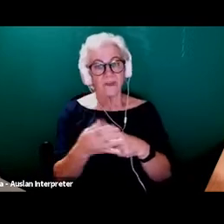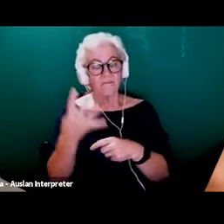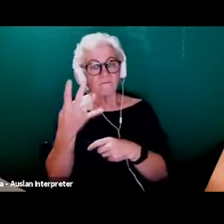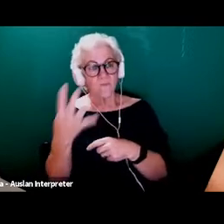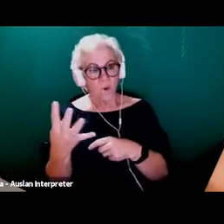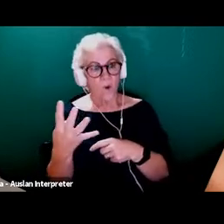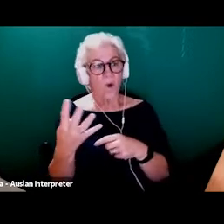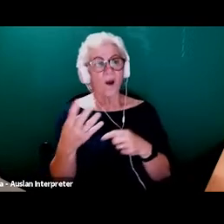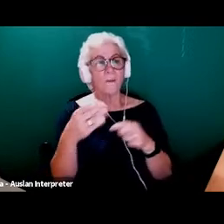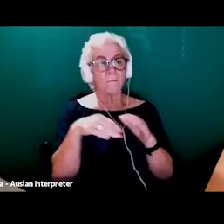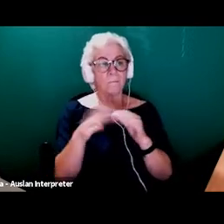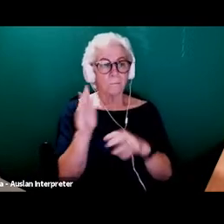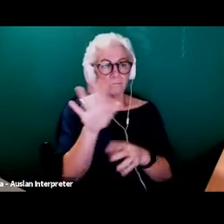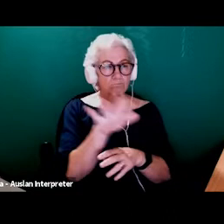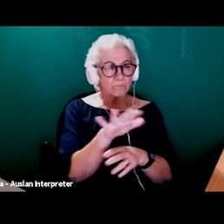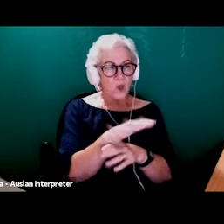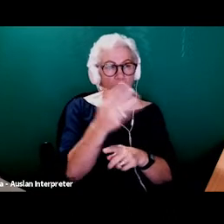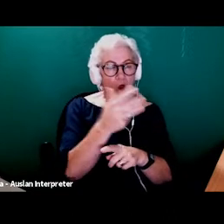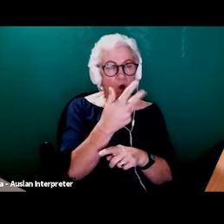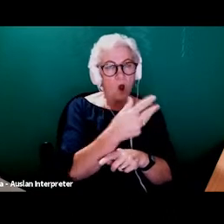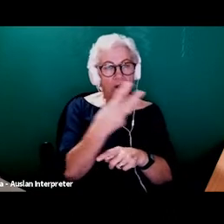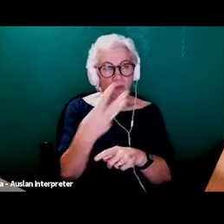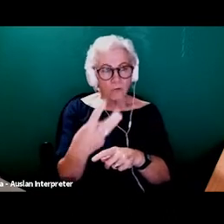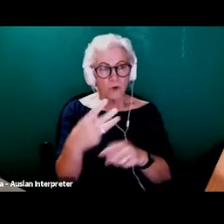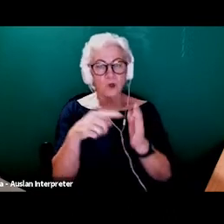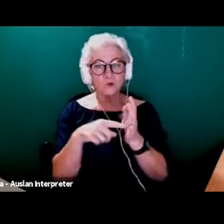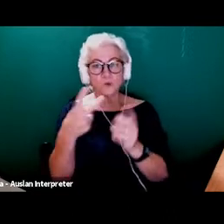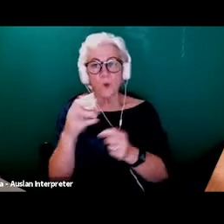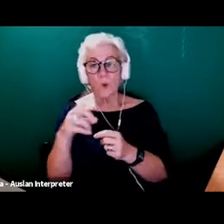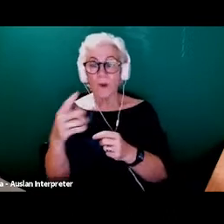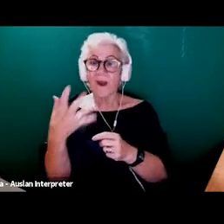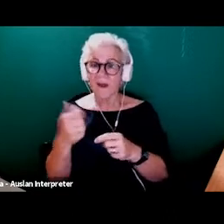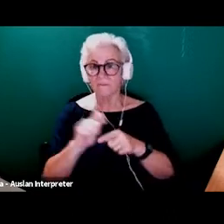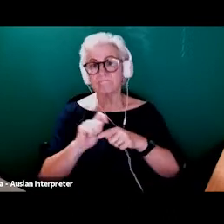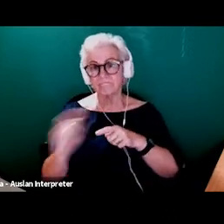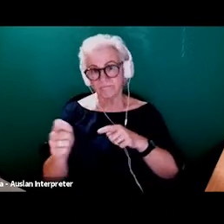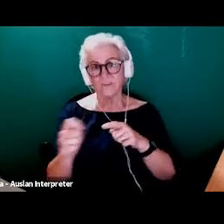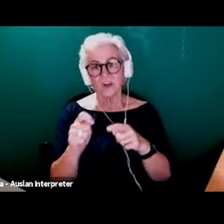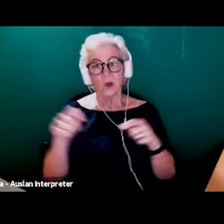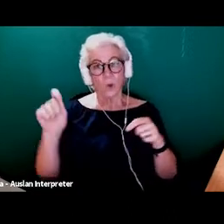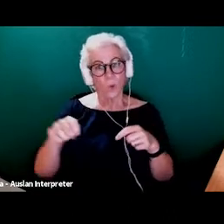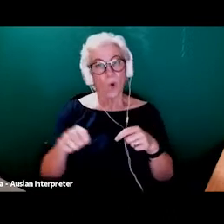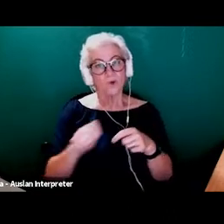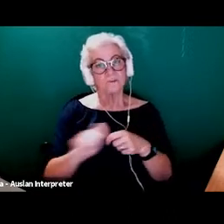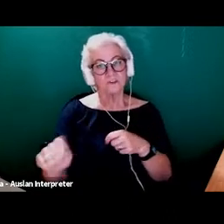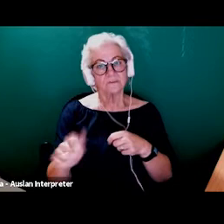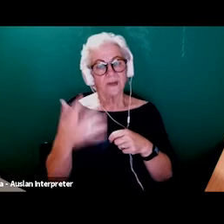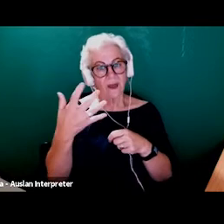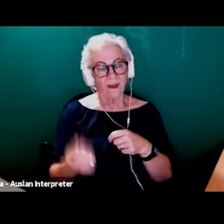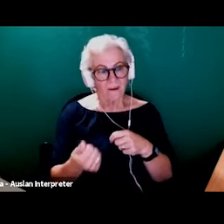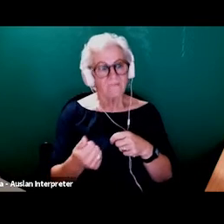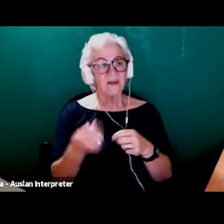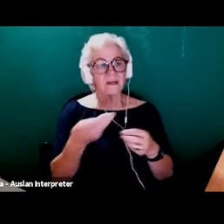between 1993 and 2011 had at least 1 criminal charge. A lot of these were